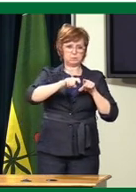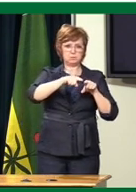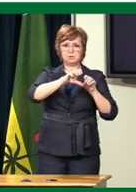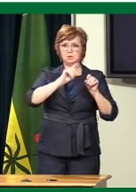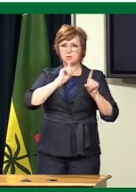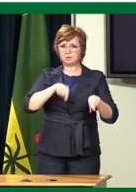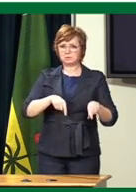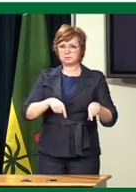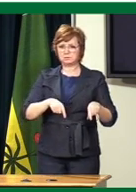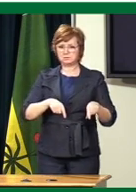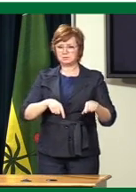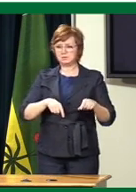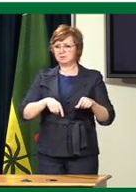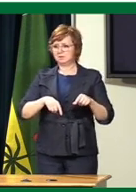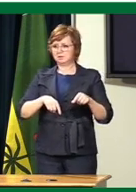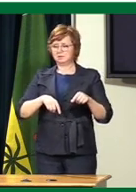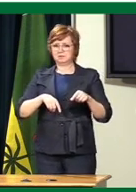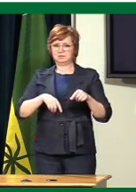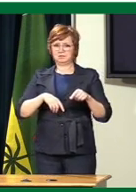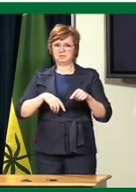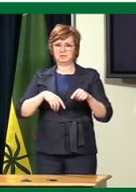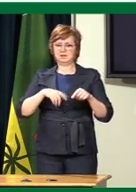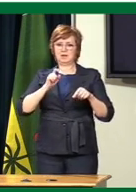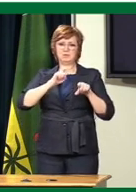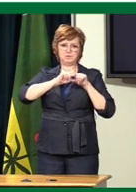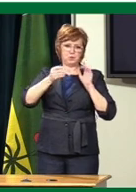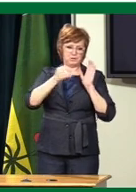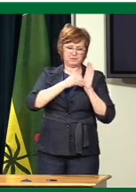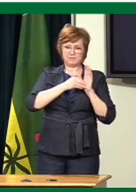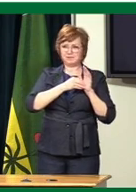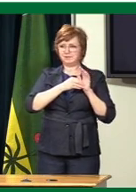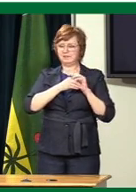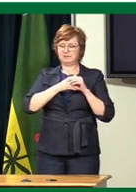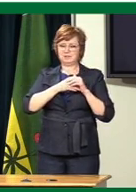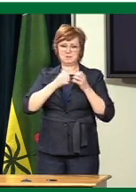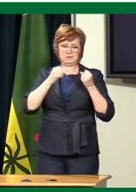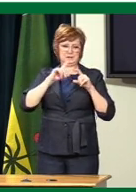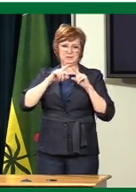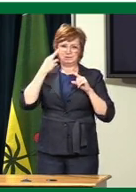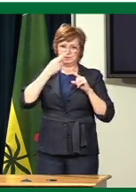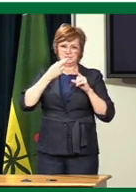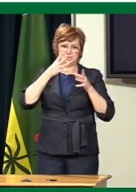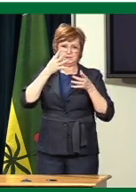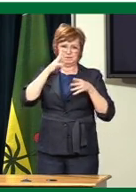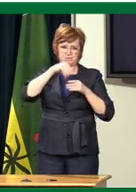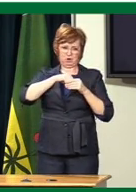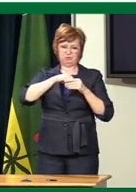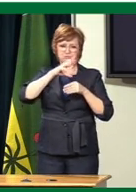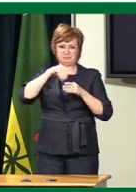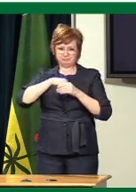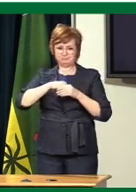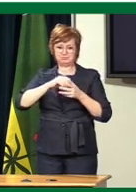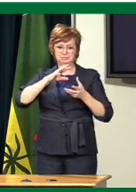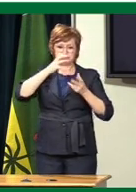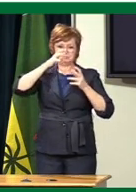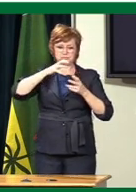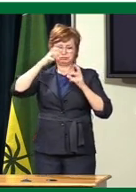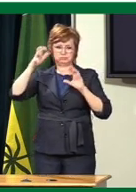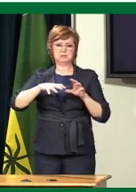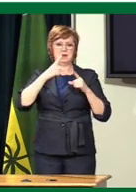not you don't nail it every single time. So that it's not just the number of contacts, it's how many times do we have to reach out and contact. And then once